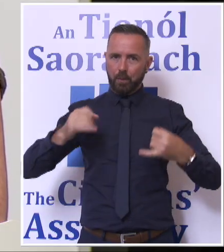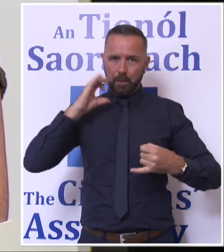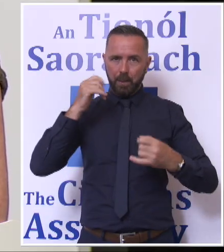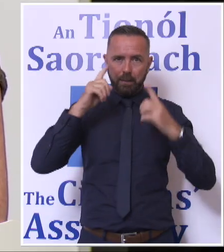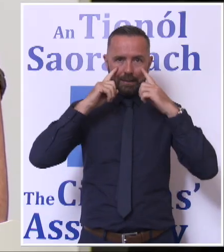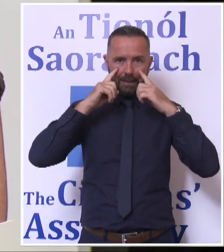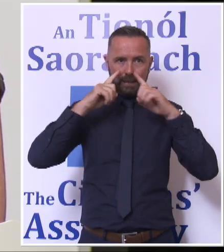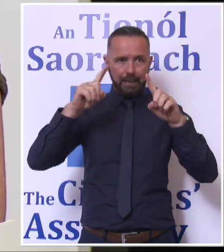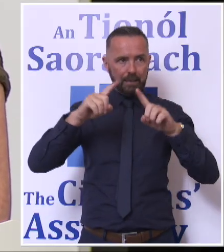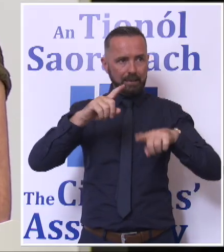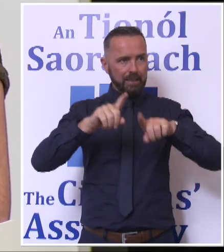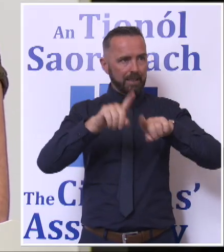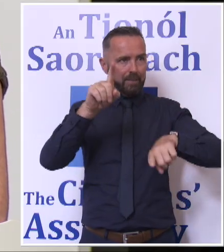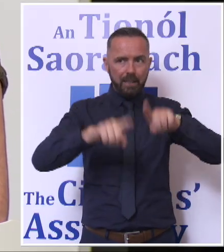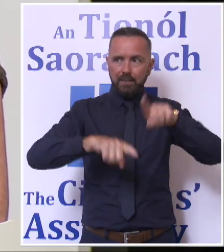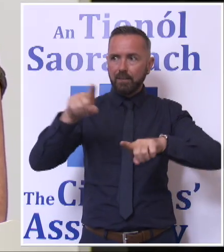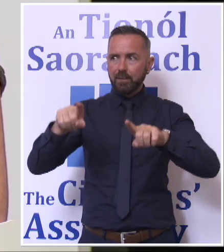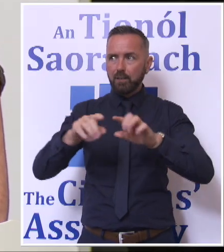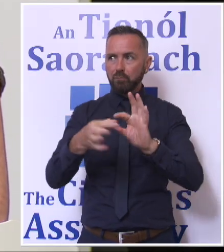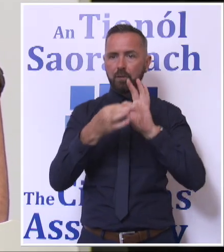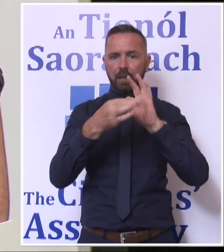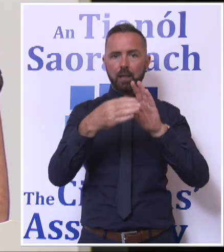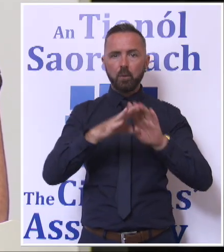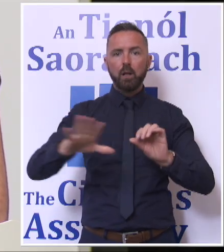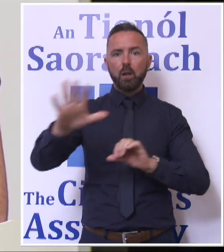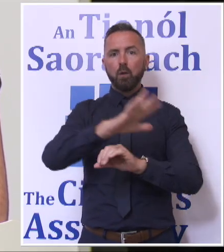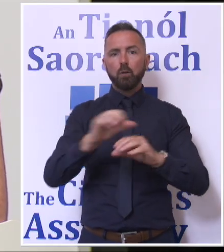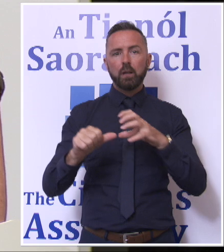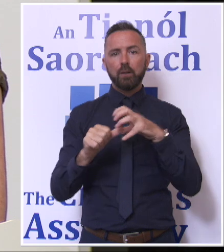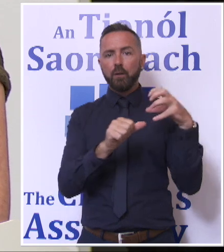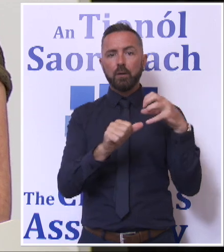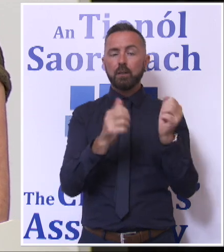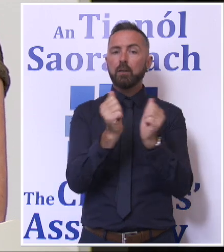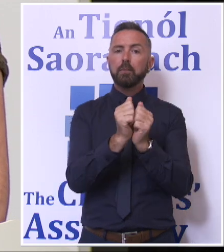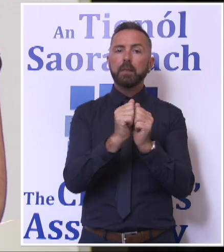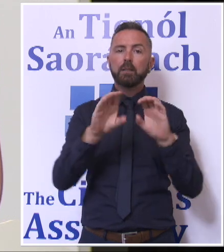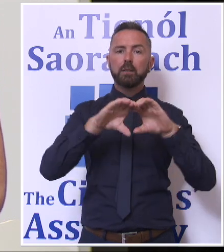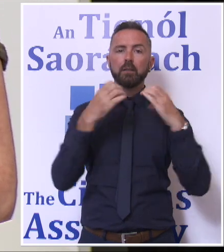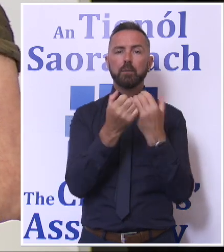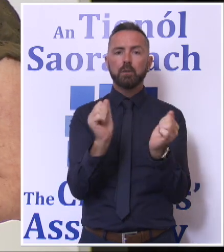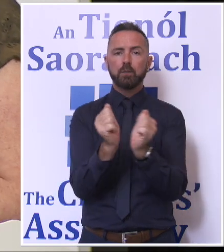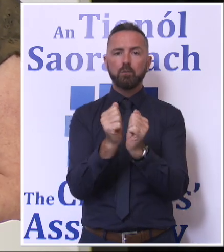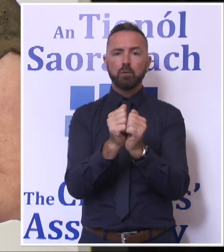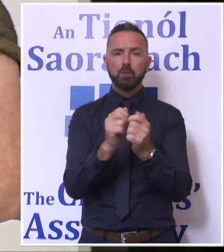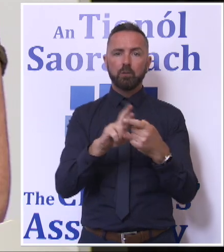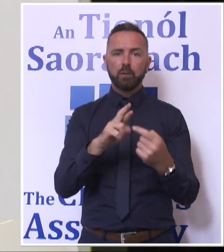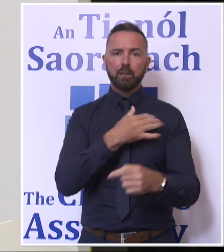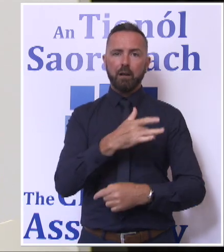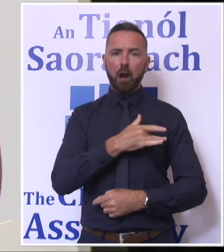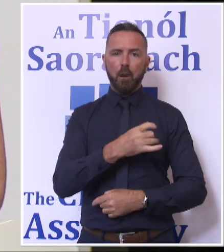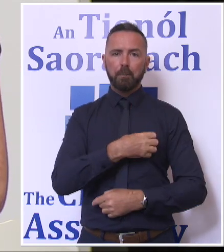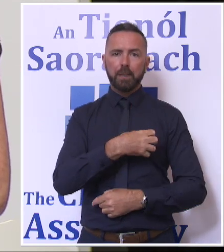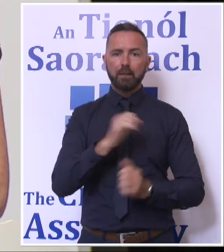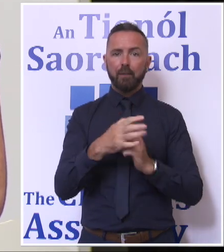wide range of activities that relate to local authority. You get to meet the volunteers and community groups who really are the heartbeat of our